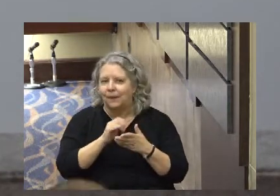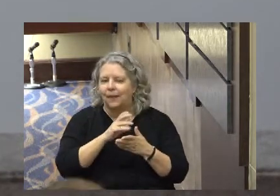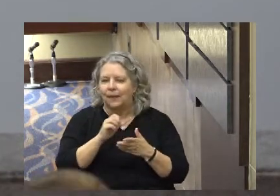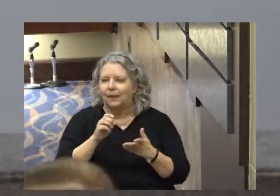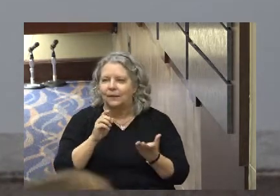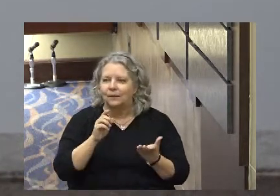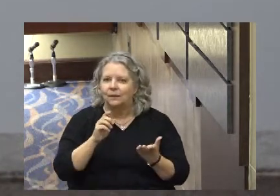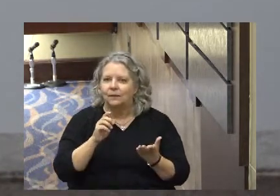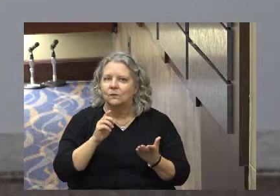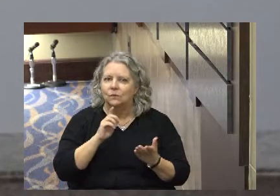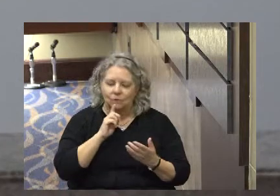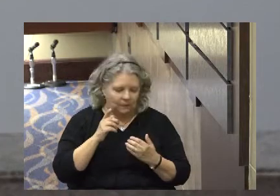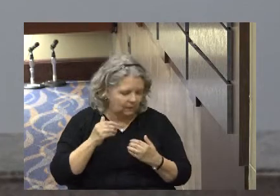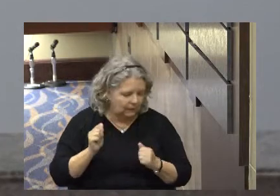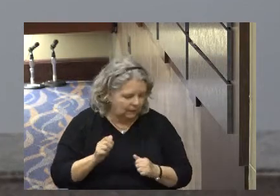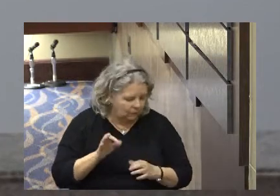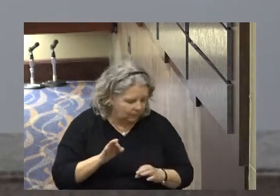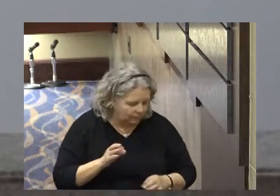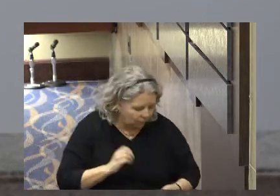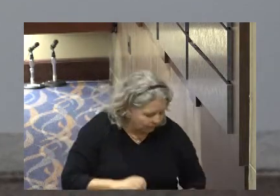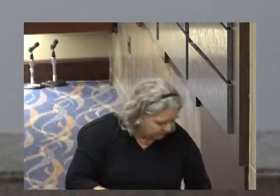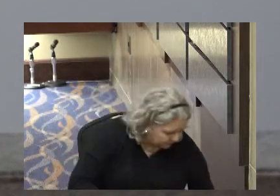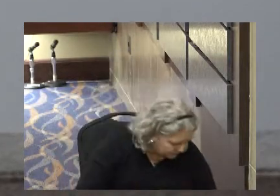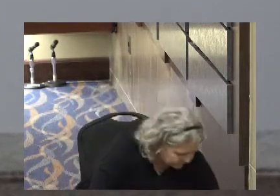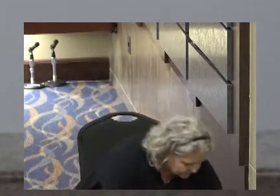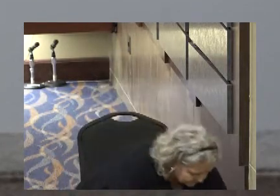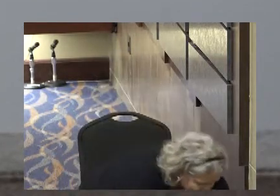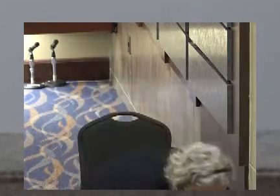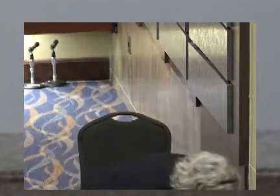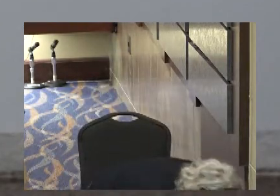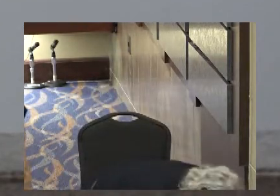The simply. leader of cemetery information, Tom.